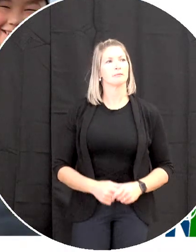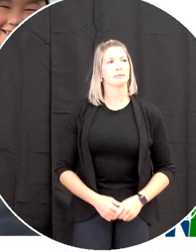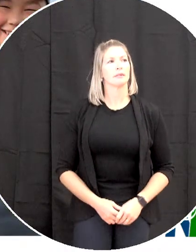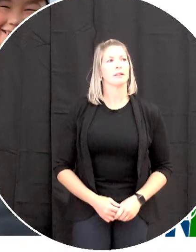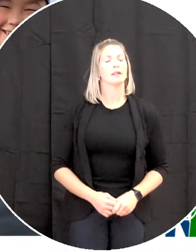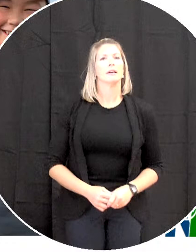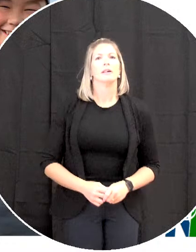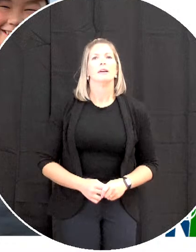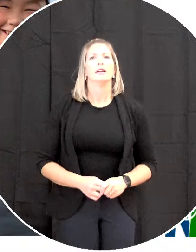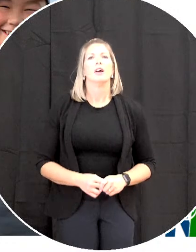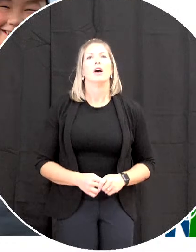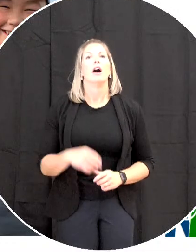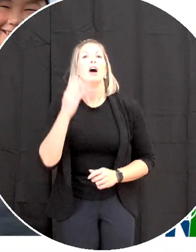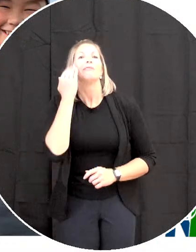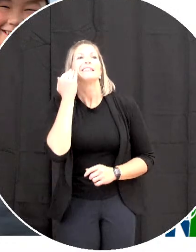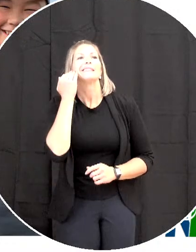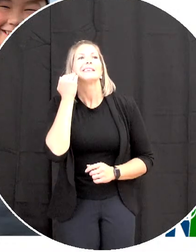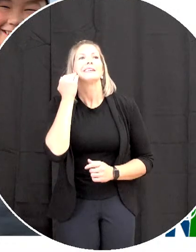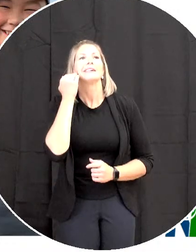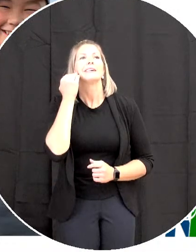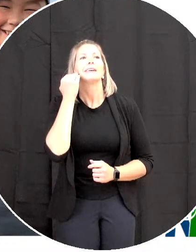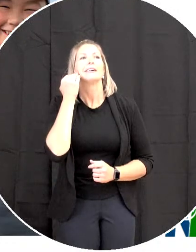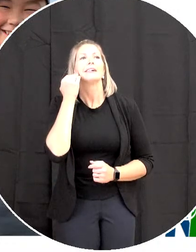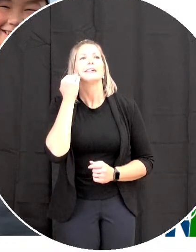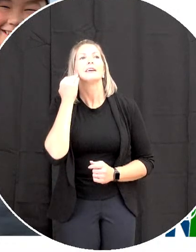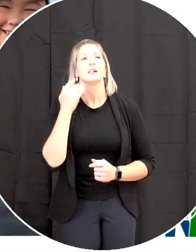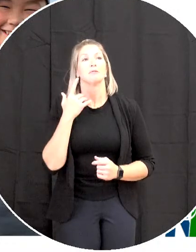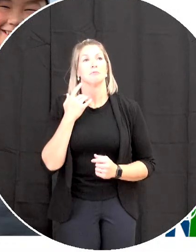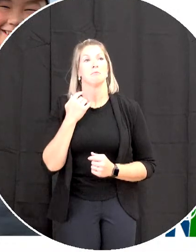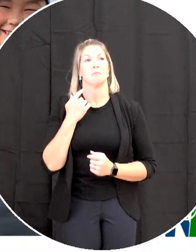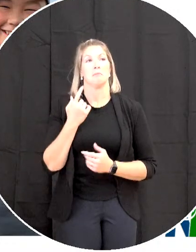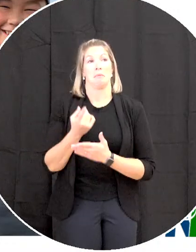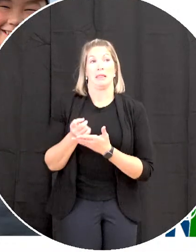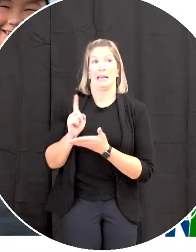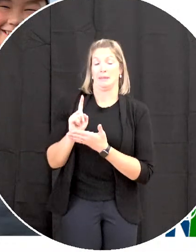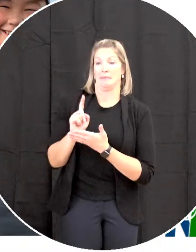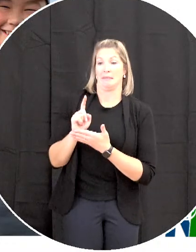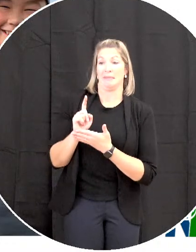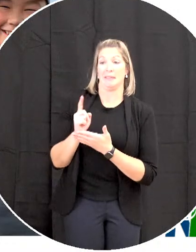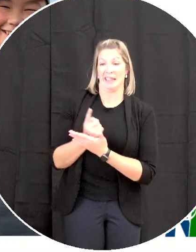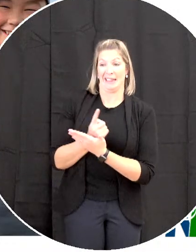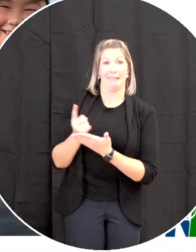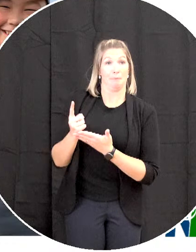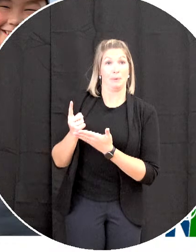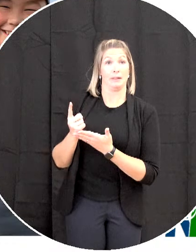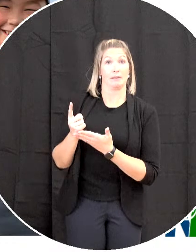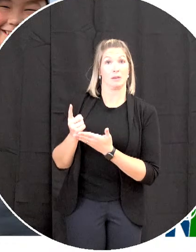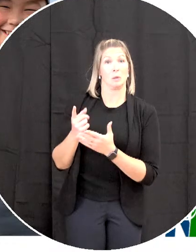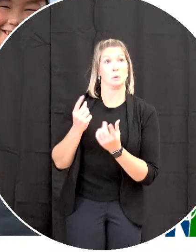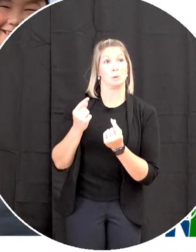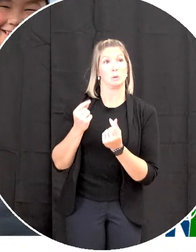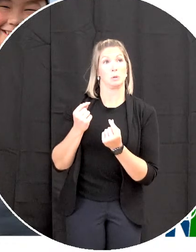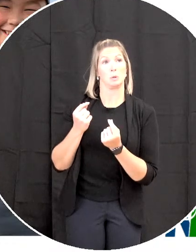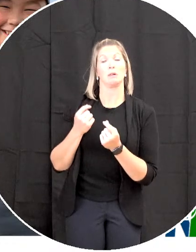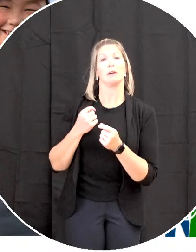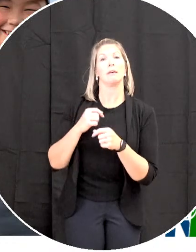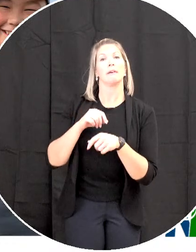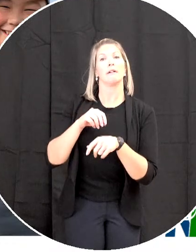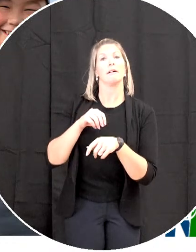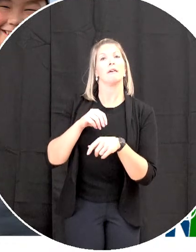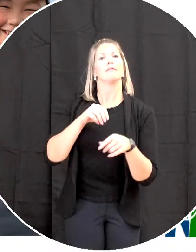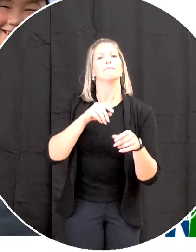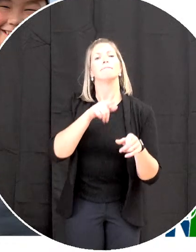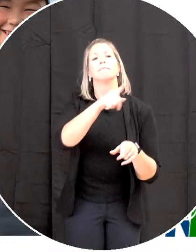We conducted recently, just this past week, a Facilitators Institute where some 95 to 100 program staff have